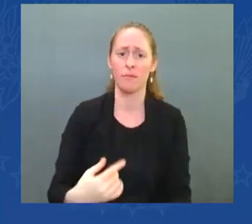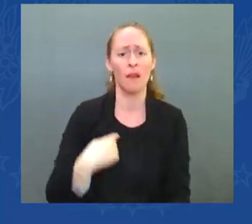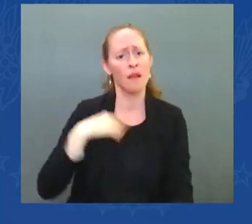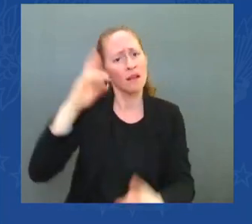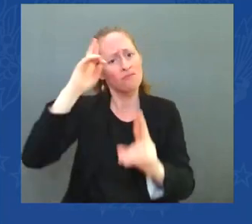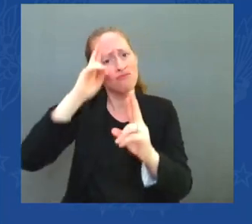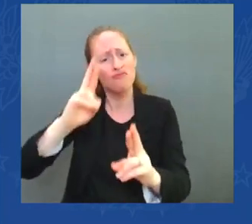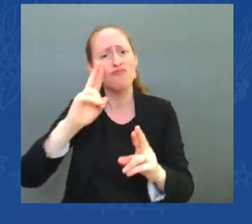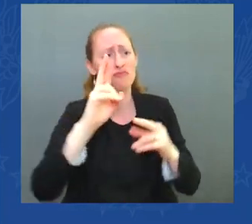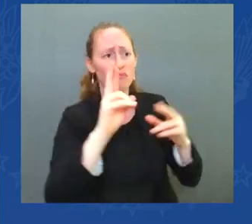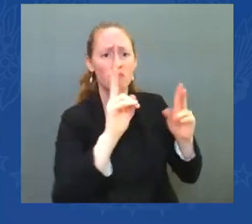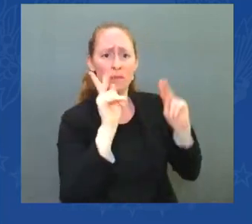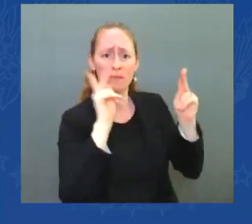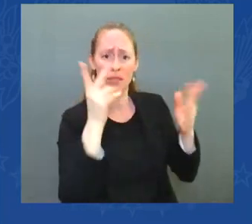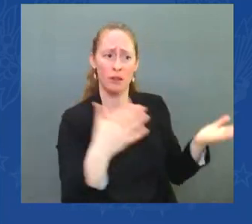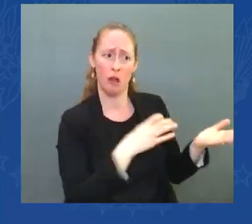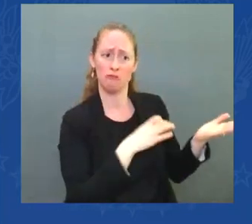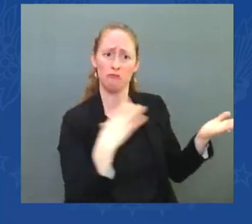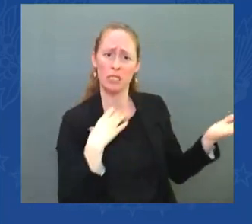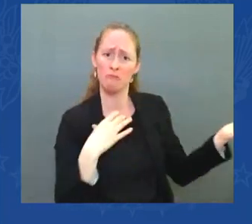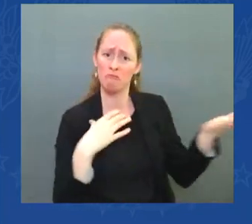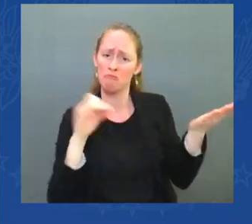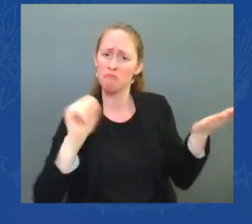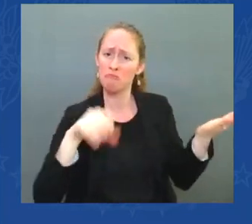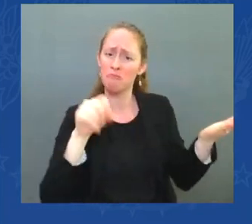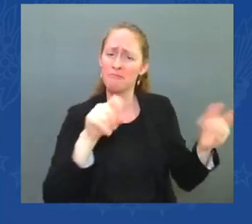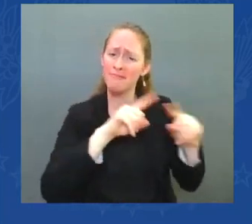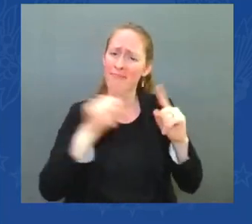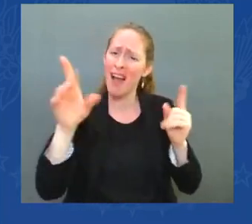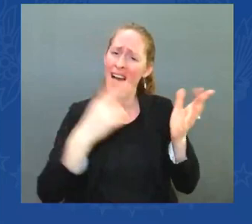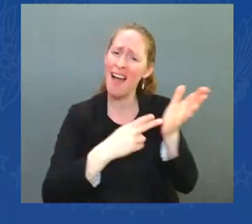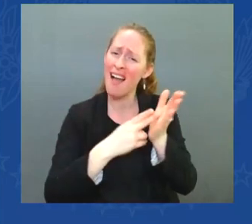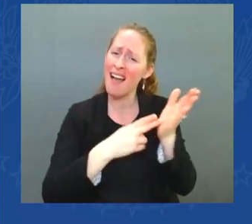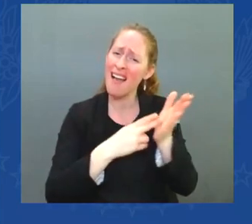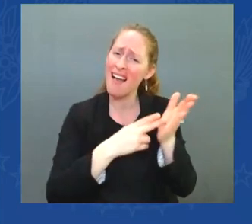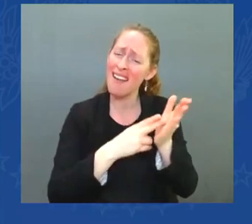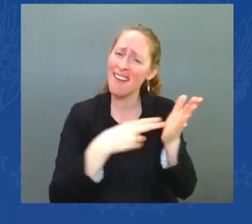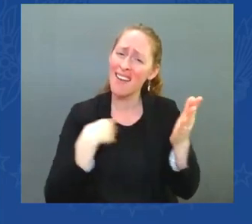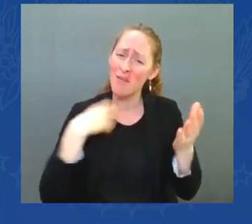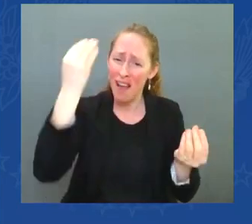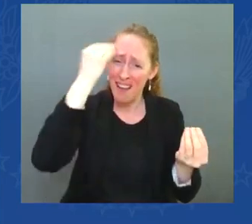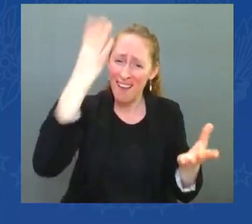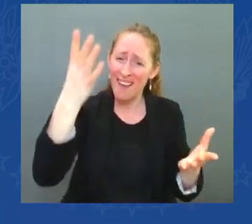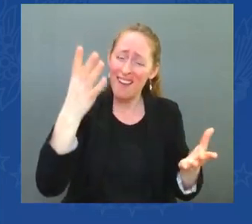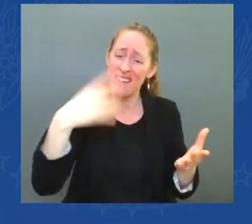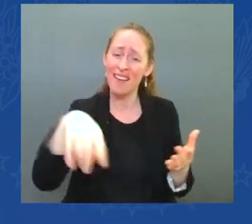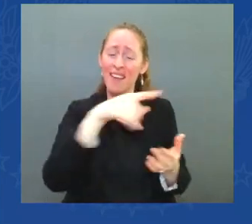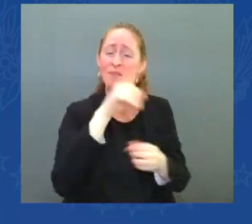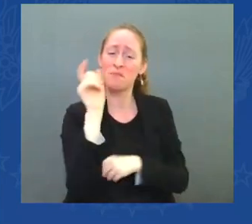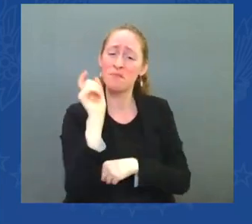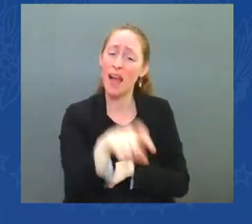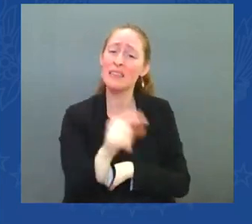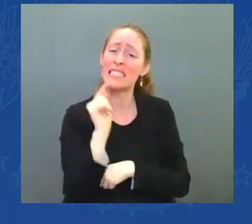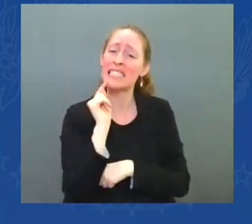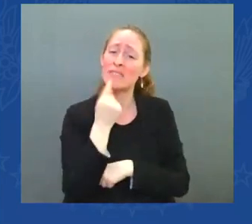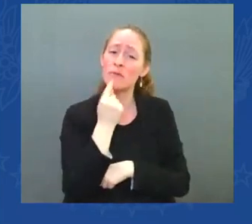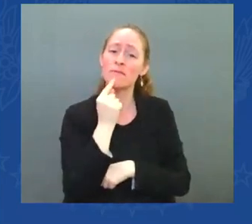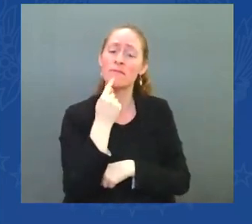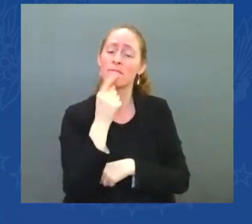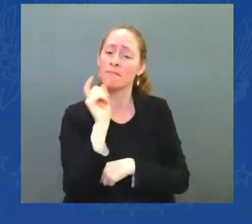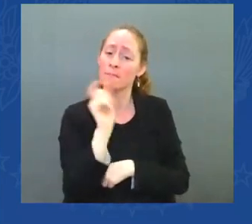For the responsibility to act, we need Congress to pass universal background checks.